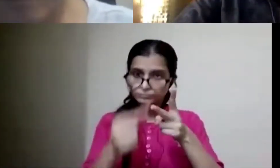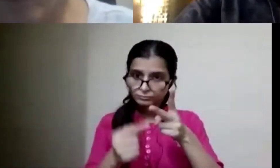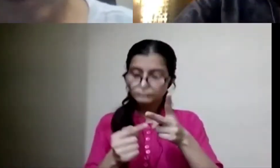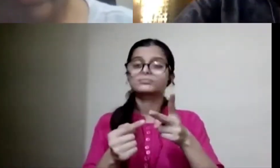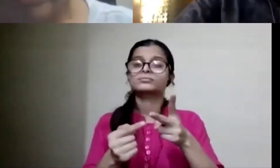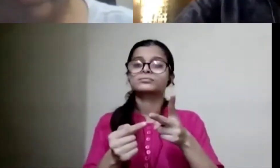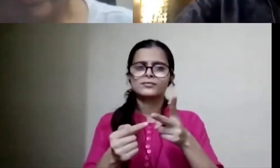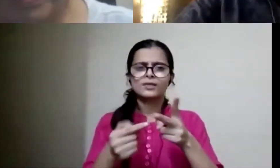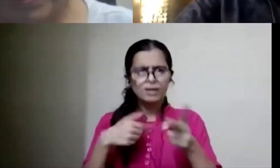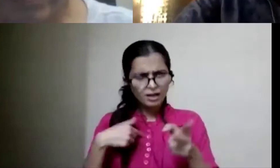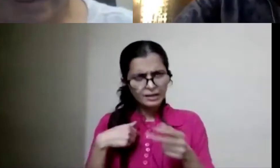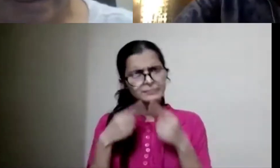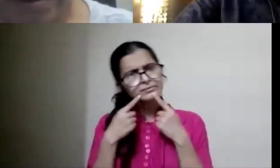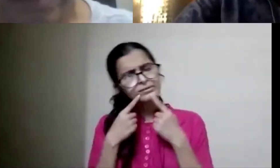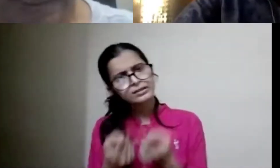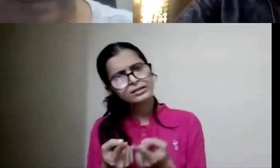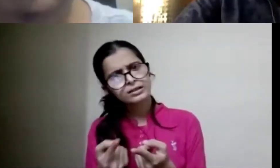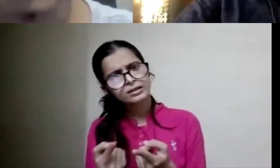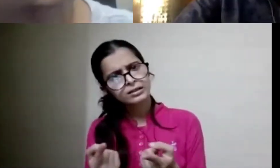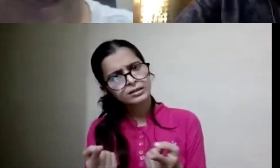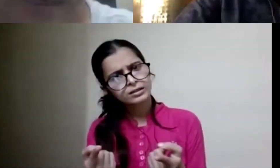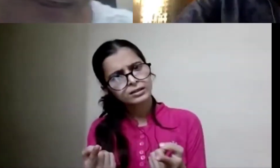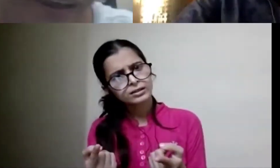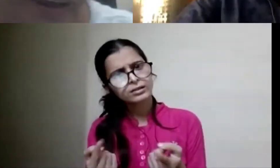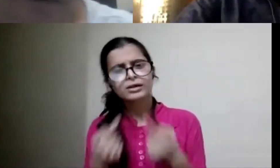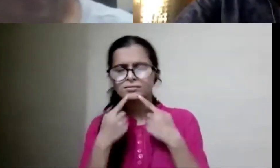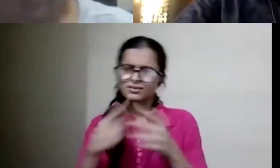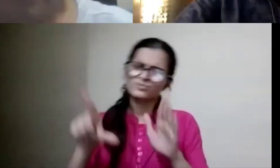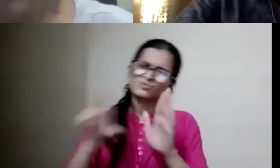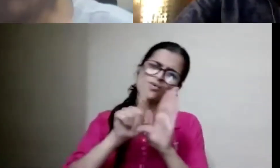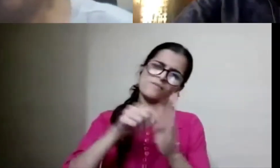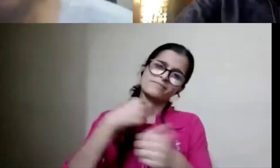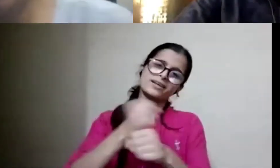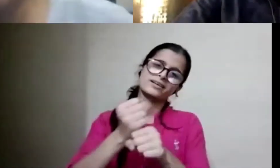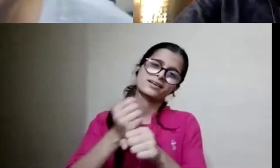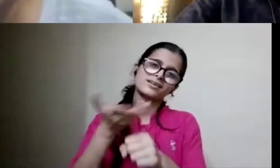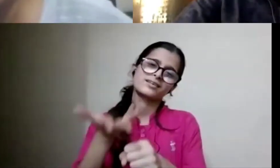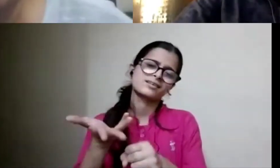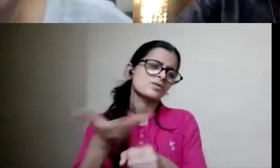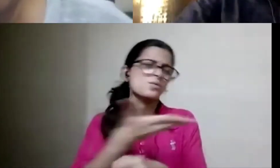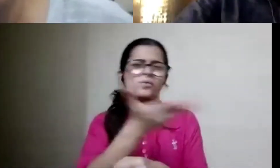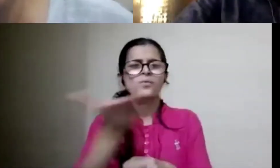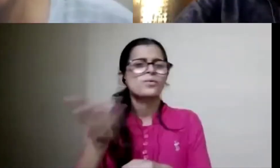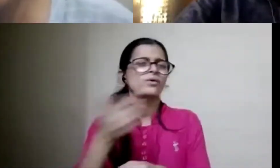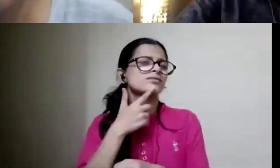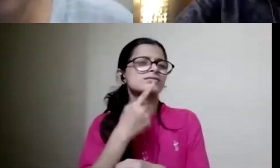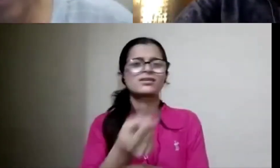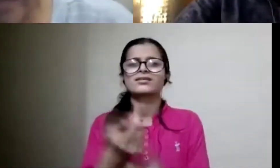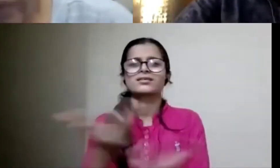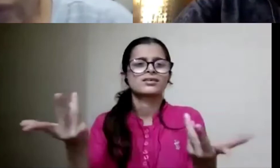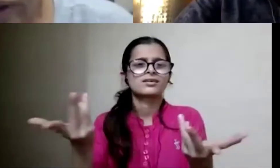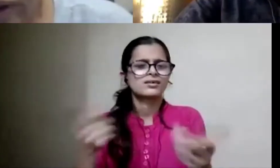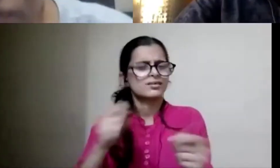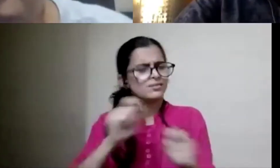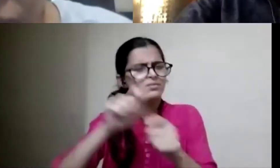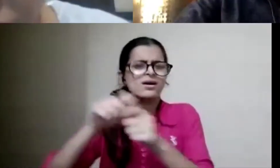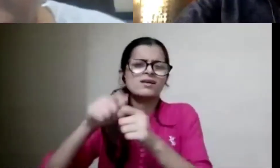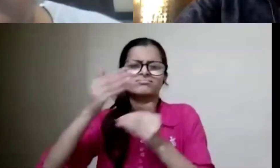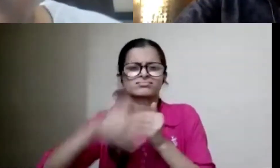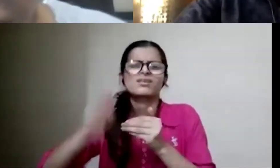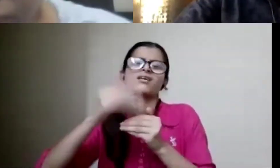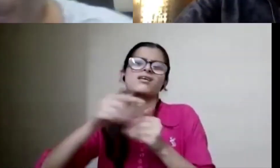What I'm not, see, in lawmaking, all of us will tell you that it's a work in progress, you